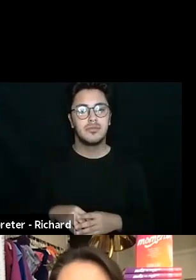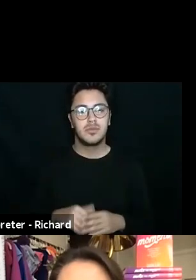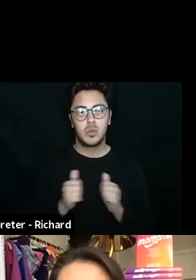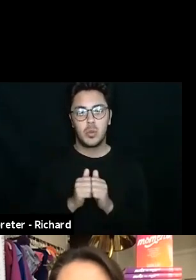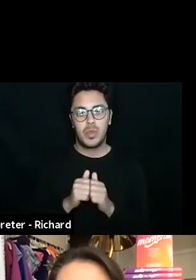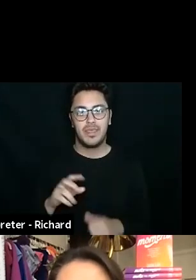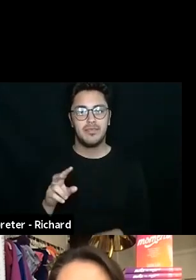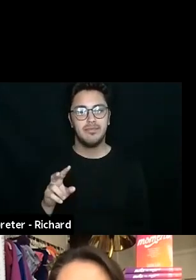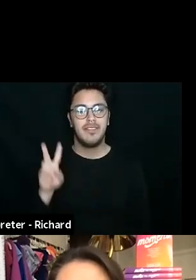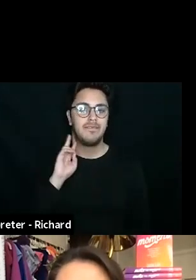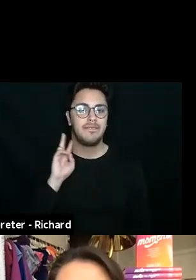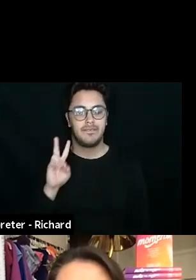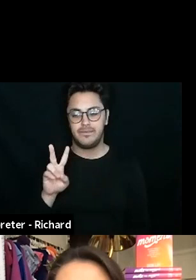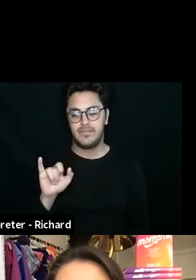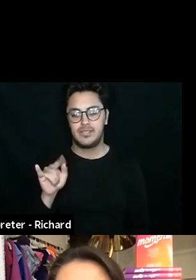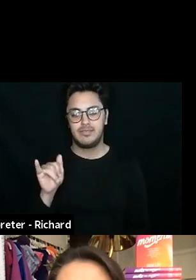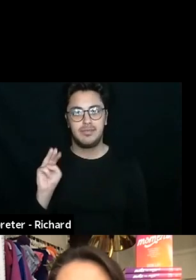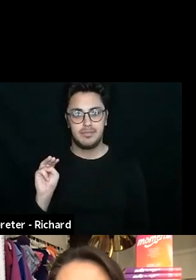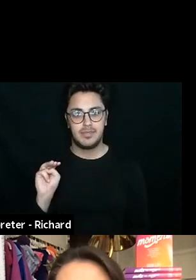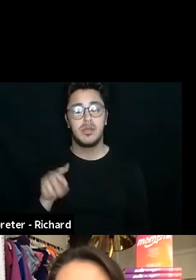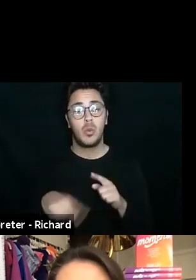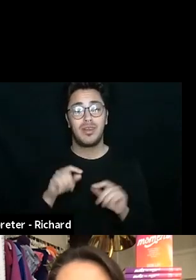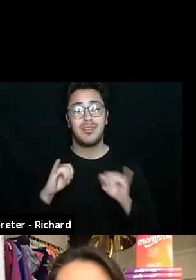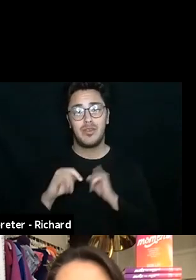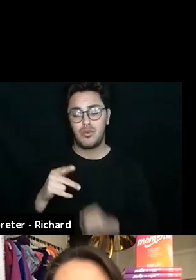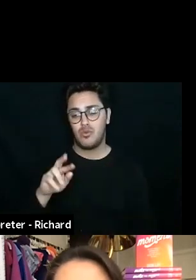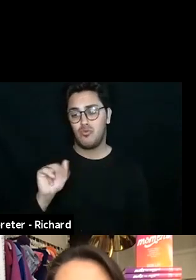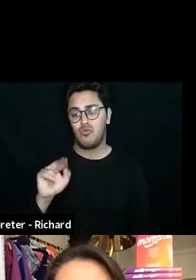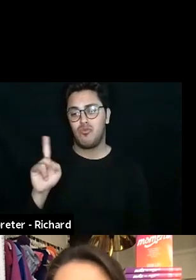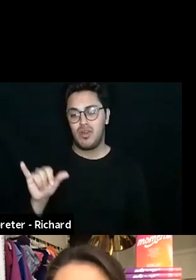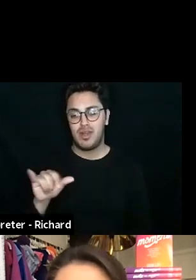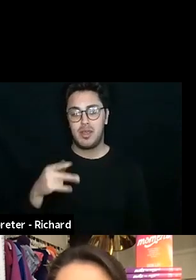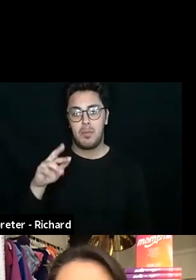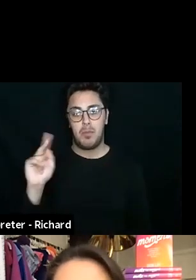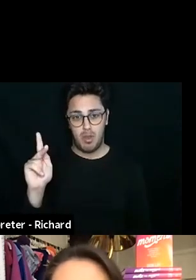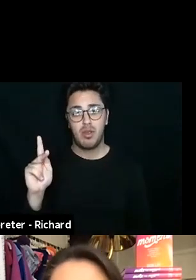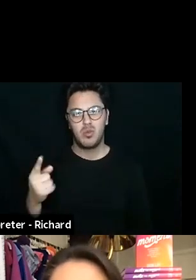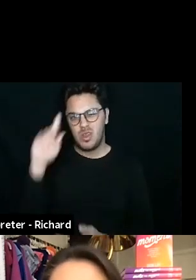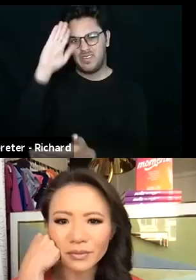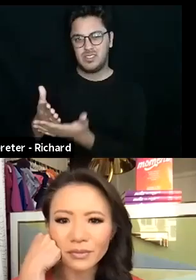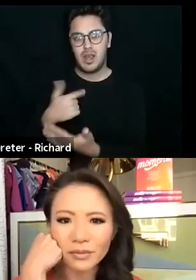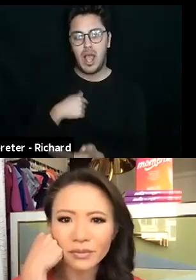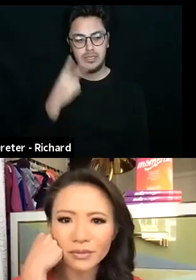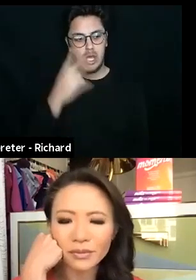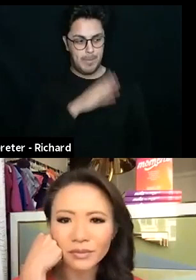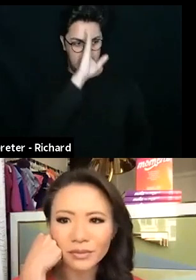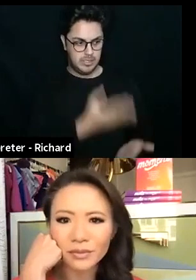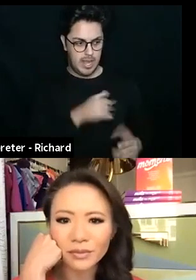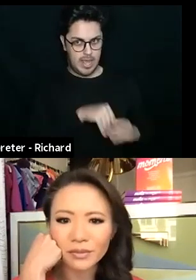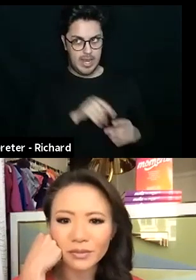victims. And when I interviewed Randy Park, one of the sons of the victims, I saw my son in his eyes.